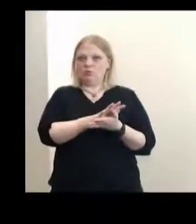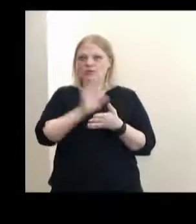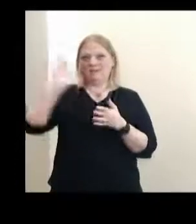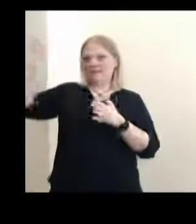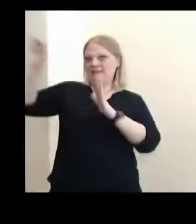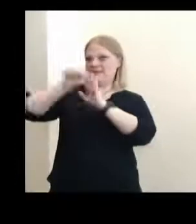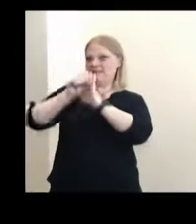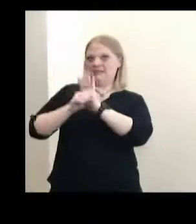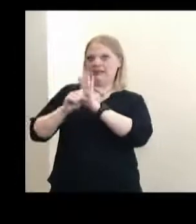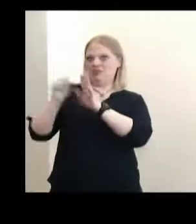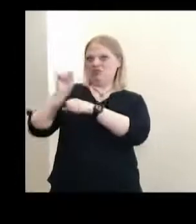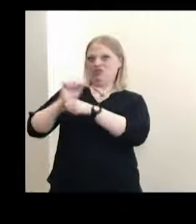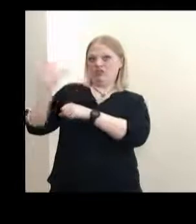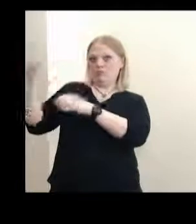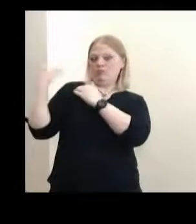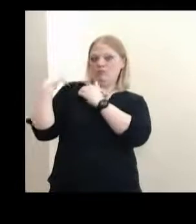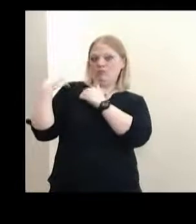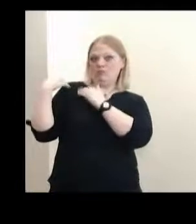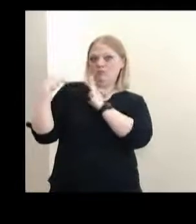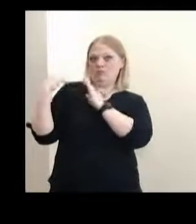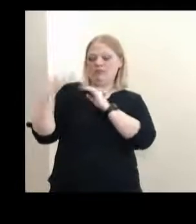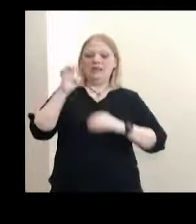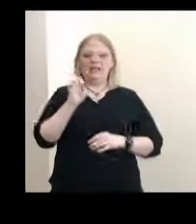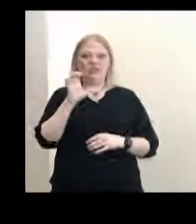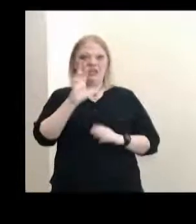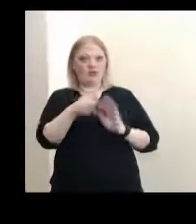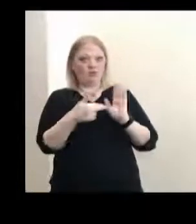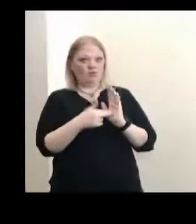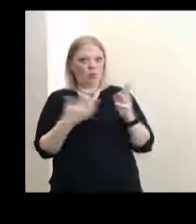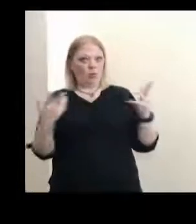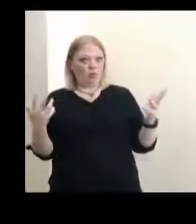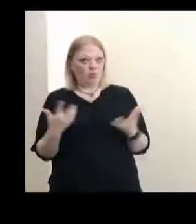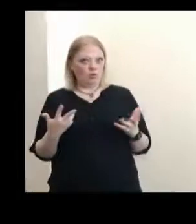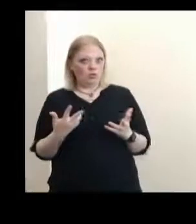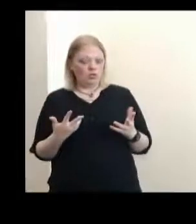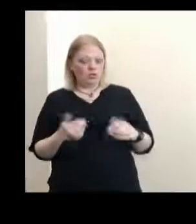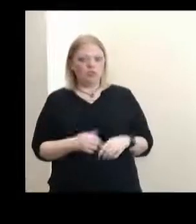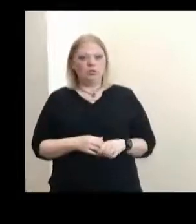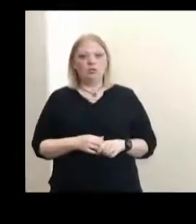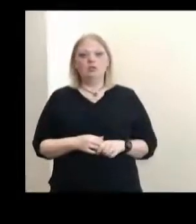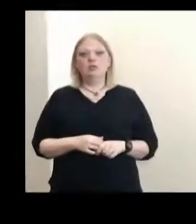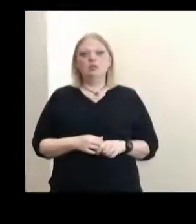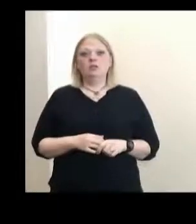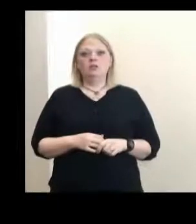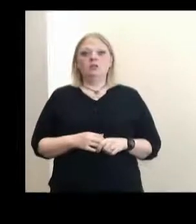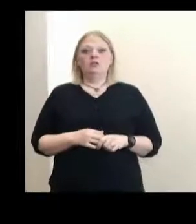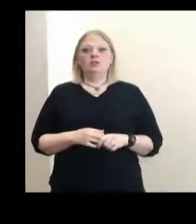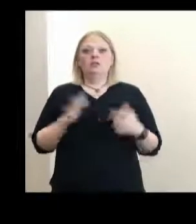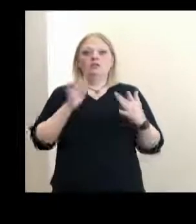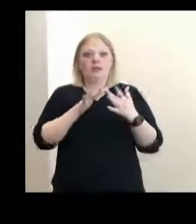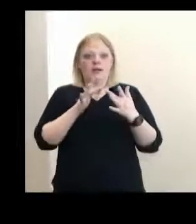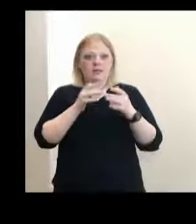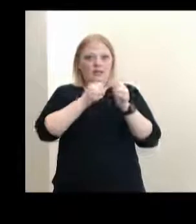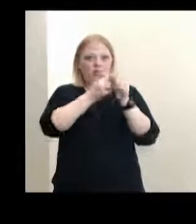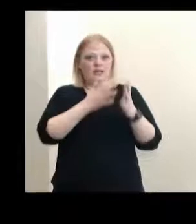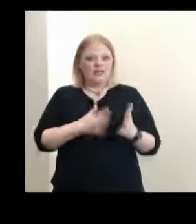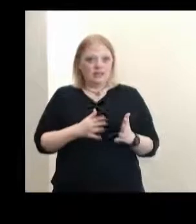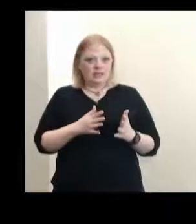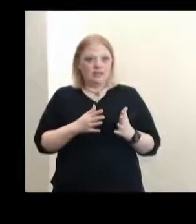is to set guidance for schools. Erie County's role here is to conduct contact tracing, so